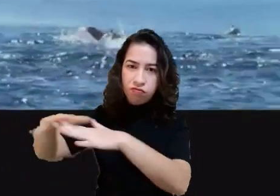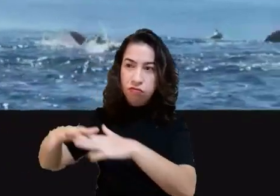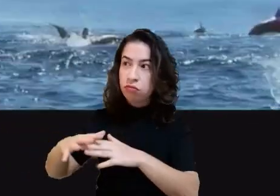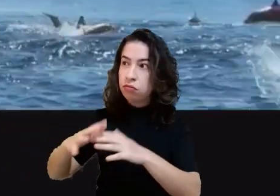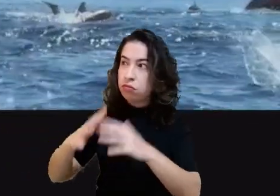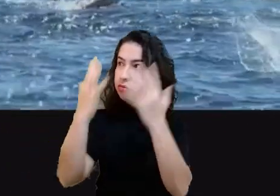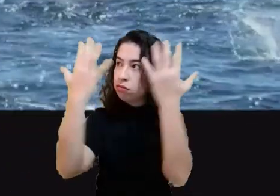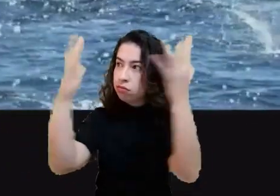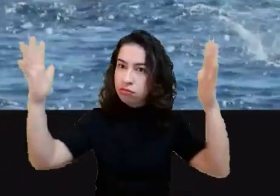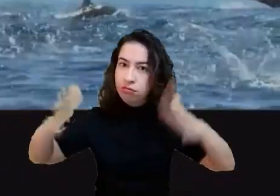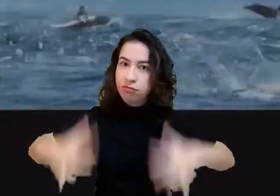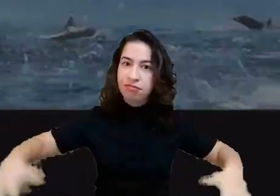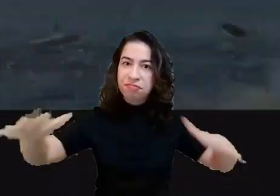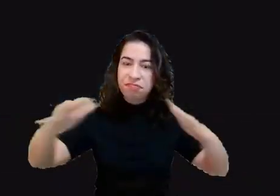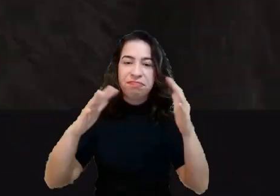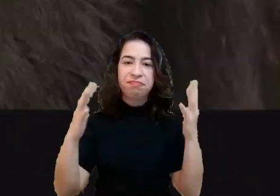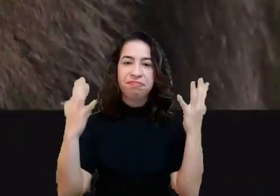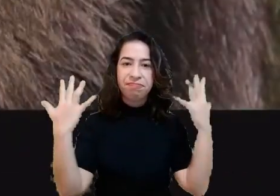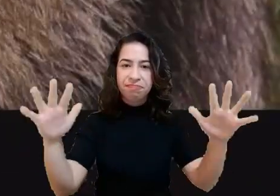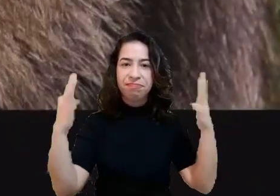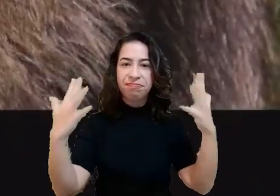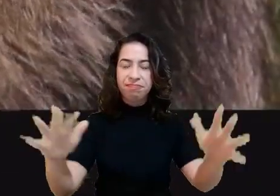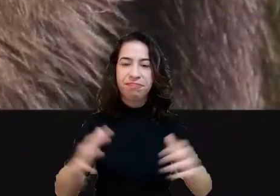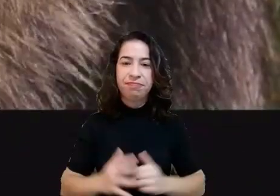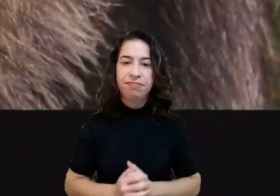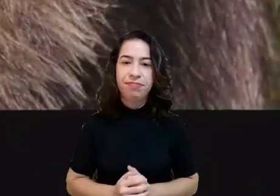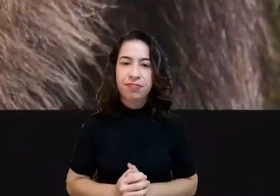nature vibrates.